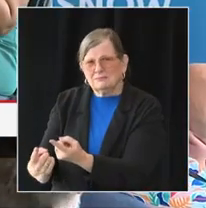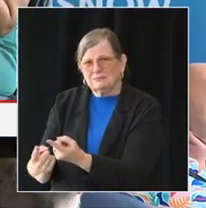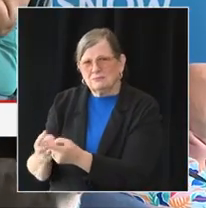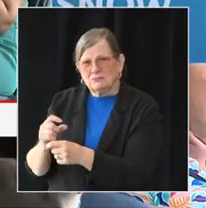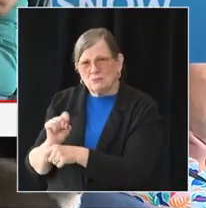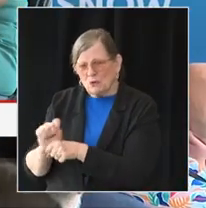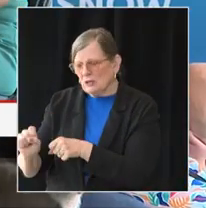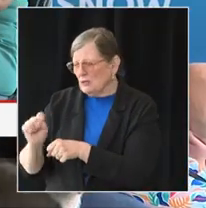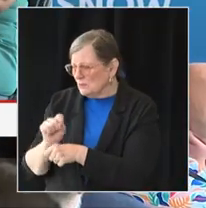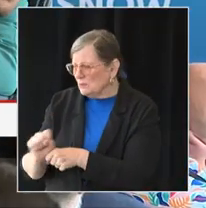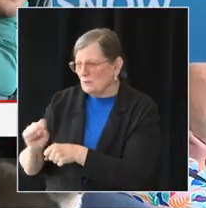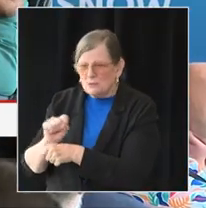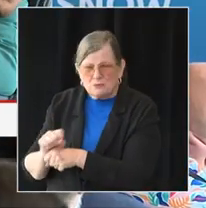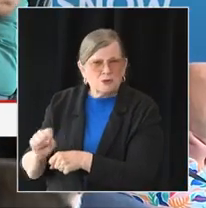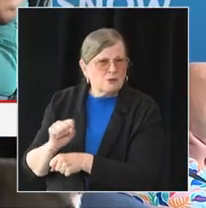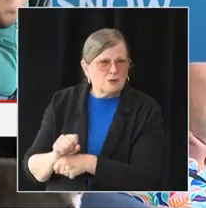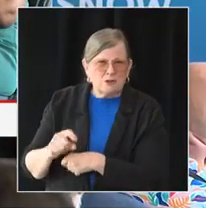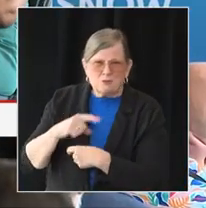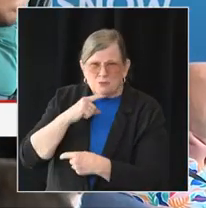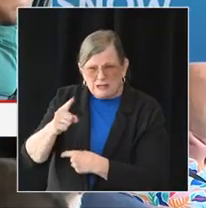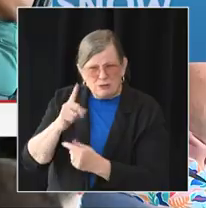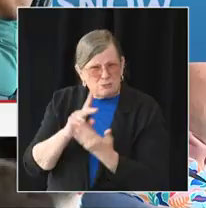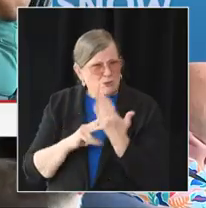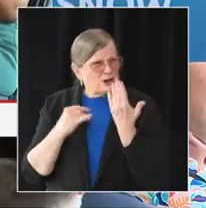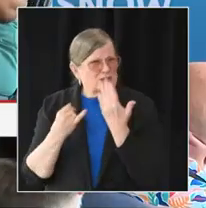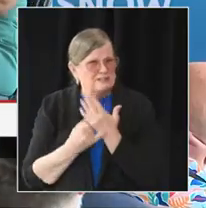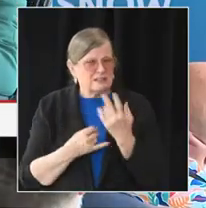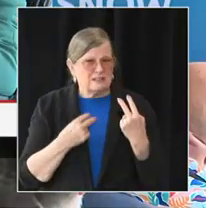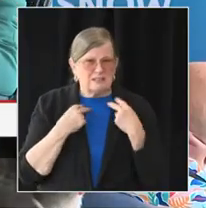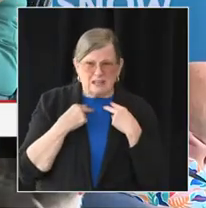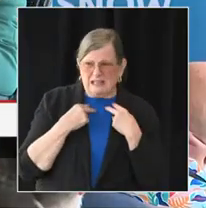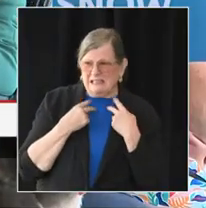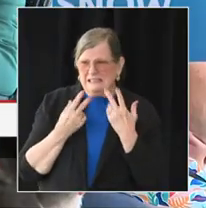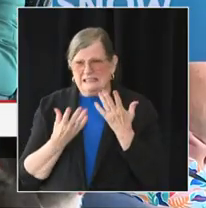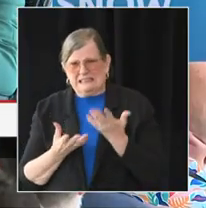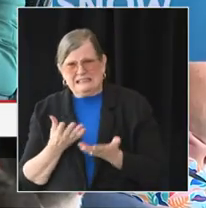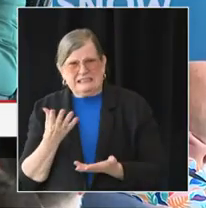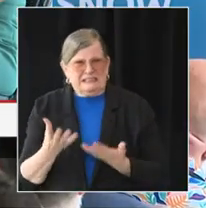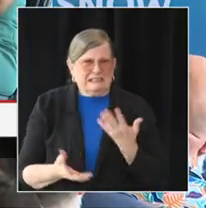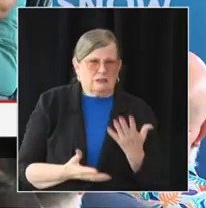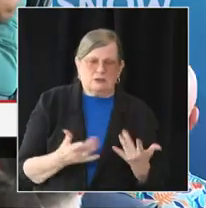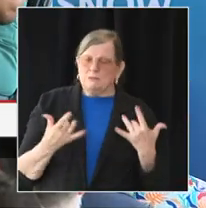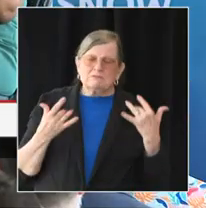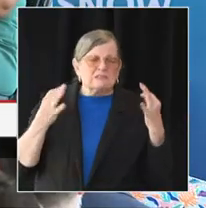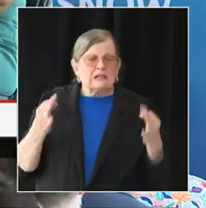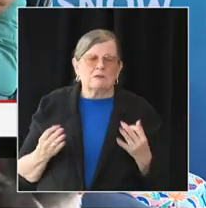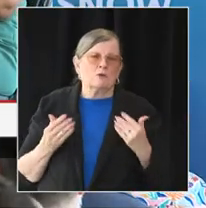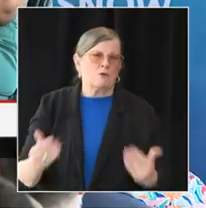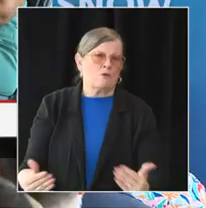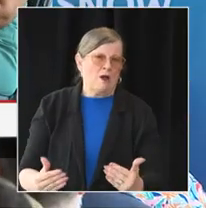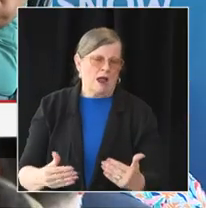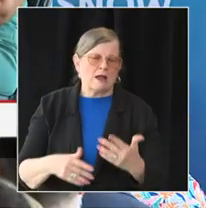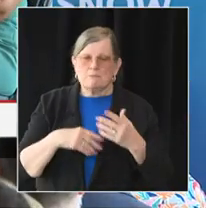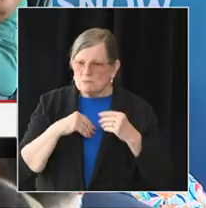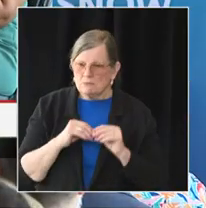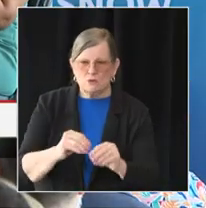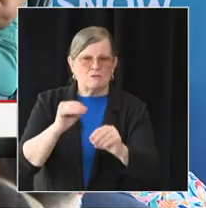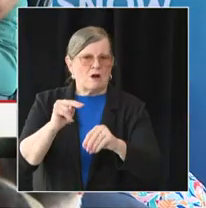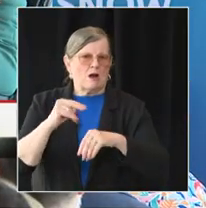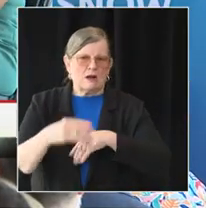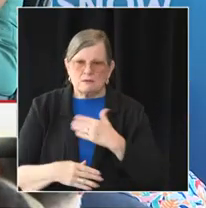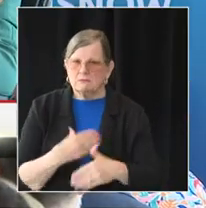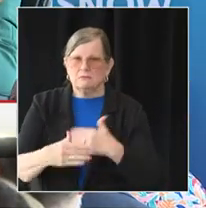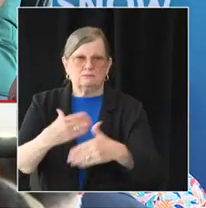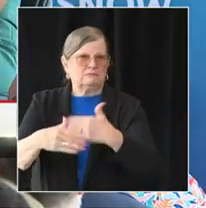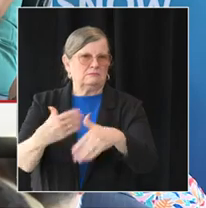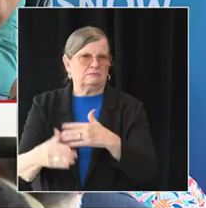move projects around that have been stuck. Skyland in Ward 7, McMillan in Ward 5,